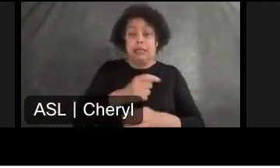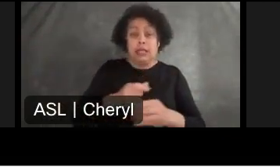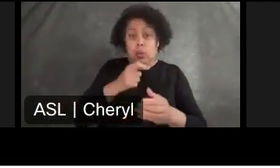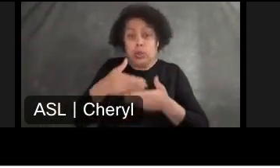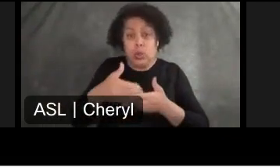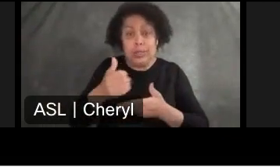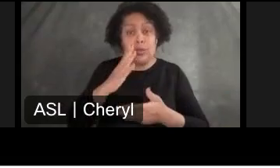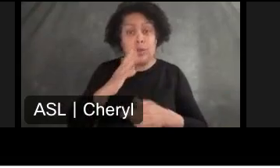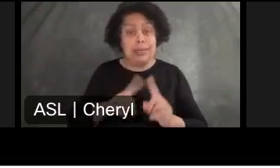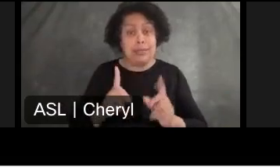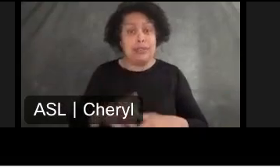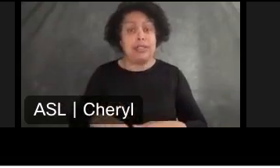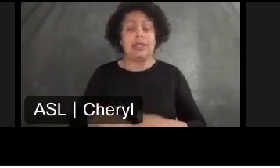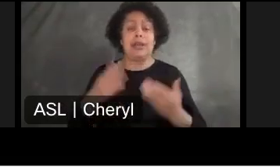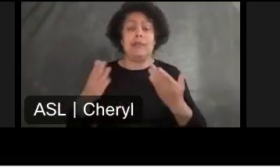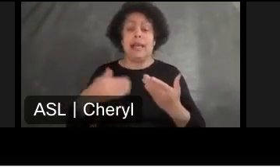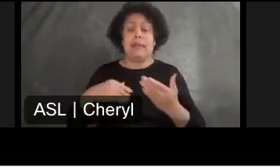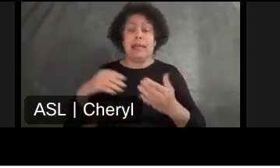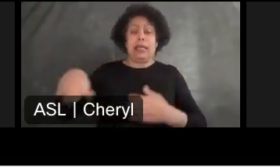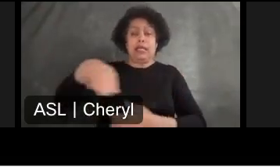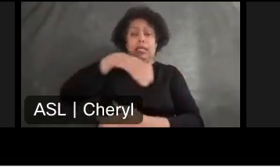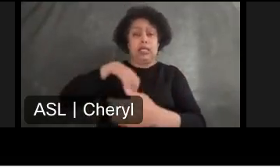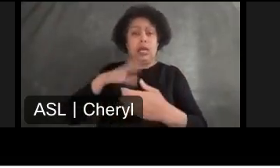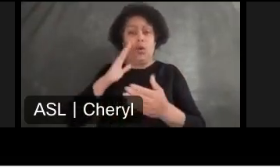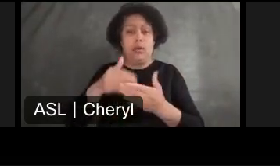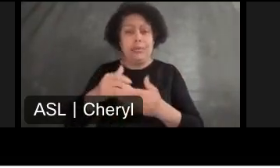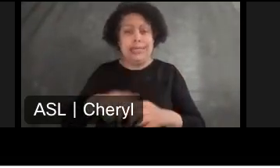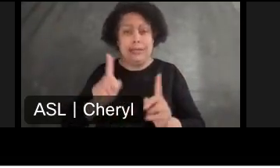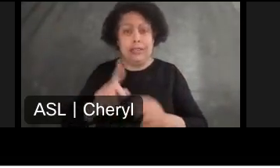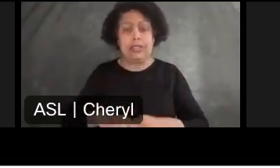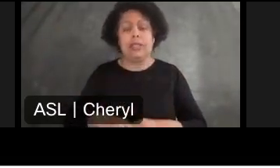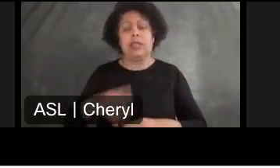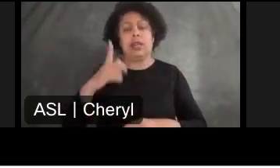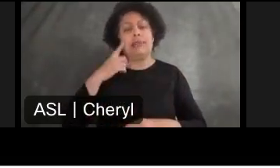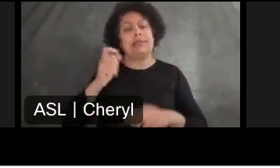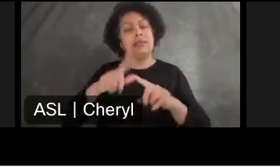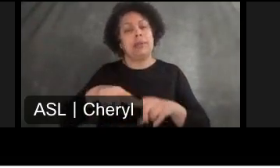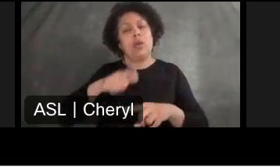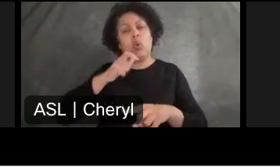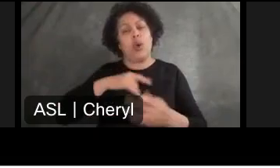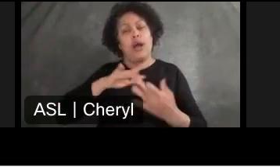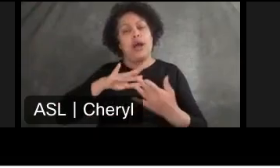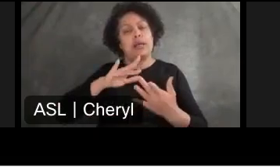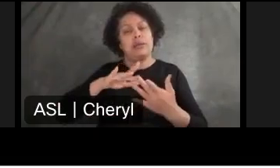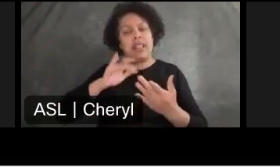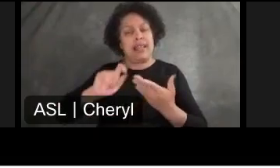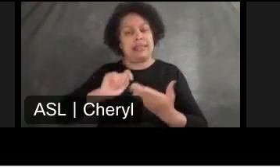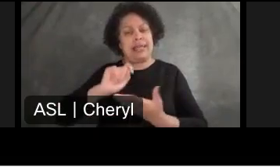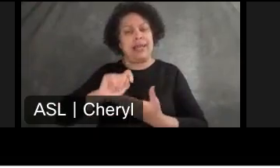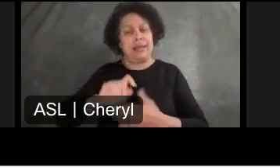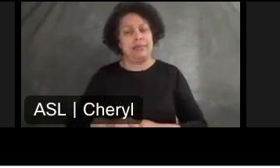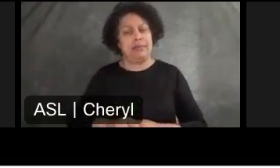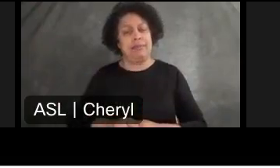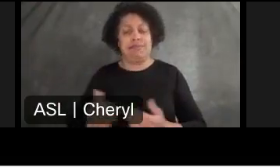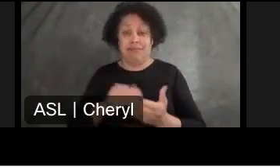who I'm interacting with at that time of my life. Um, and that's just something I want us to remind ourselves